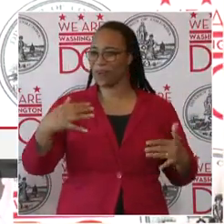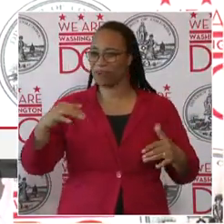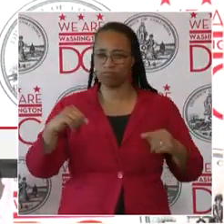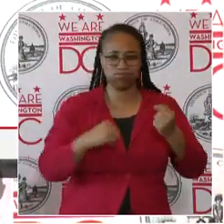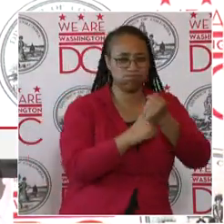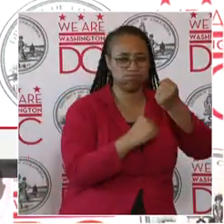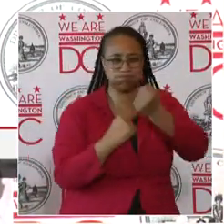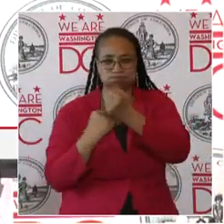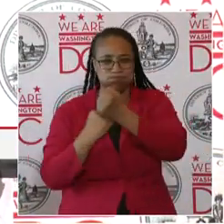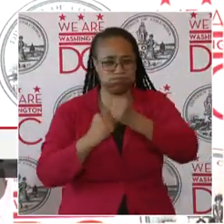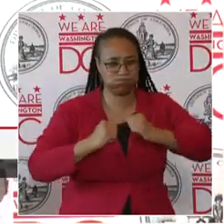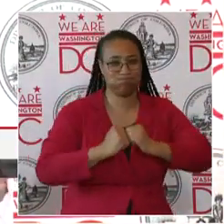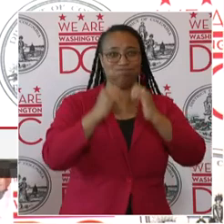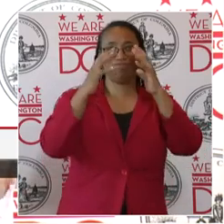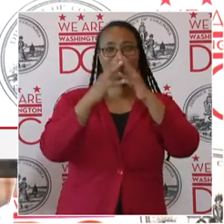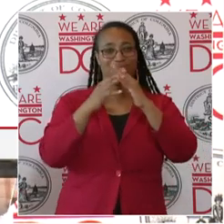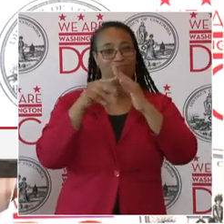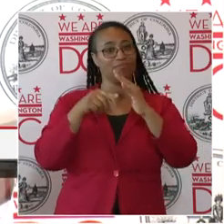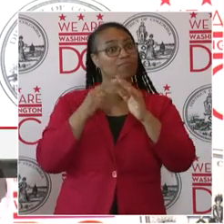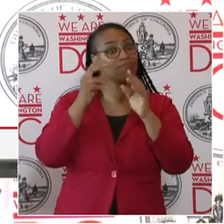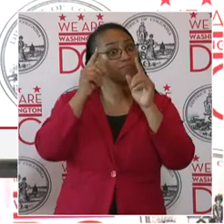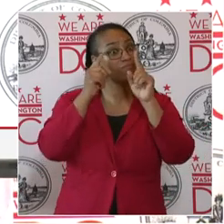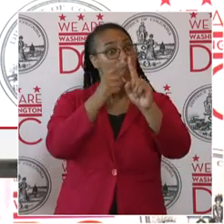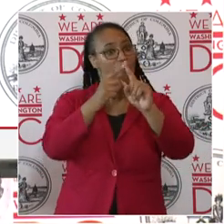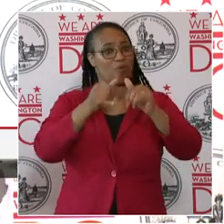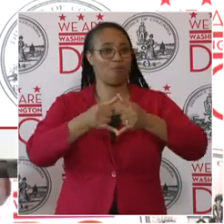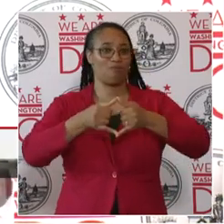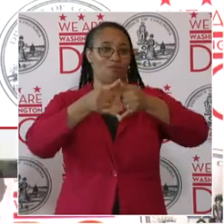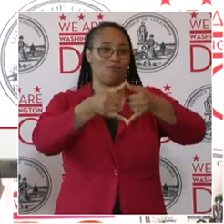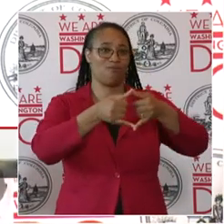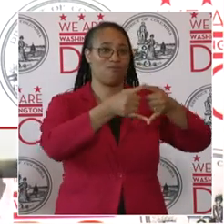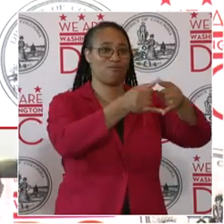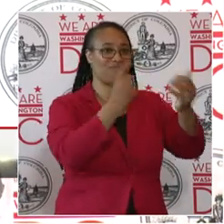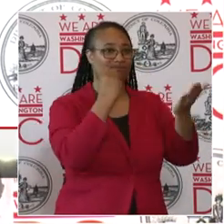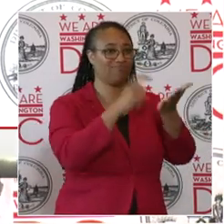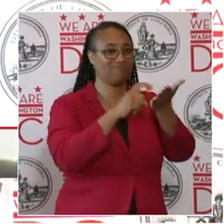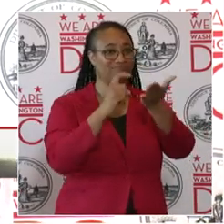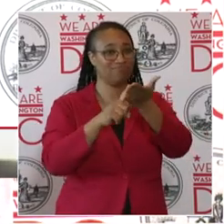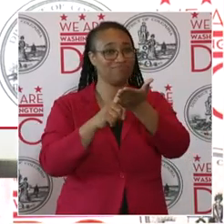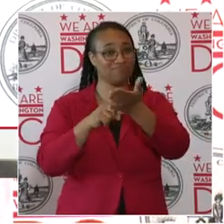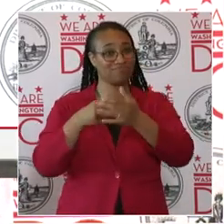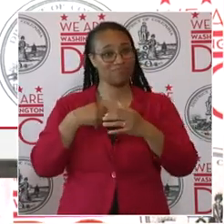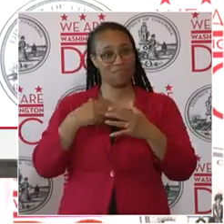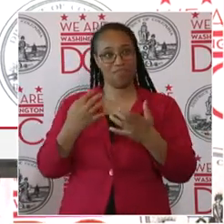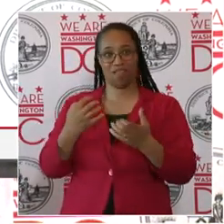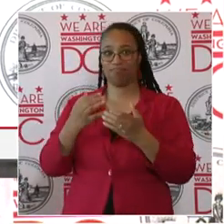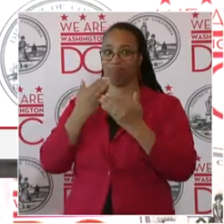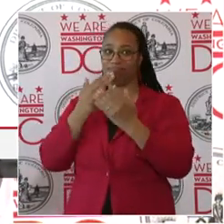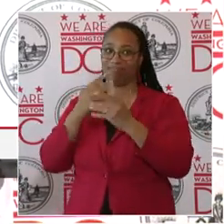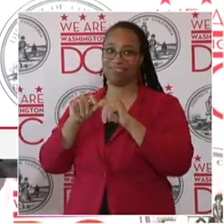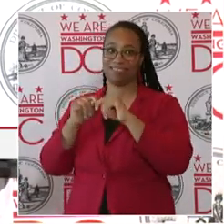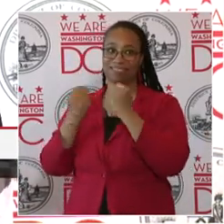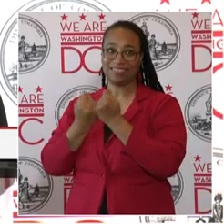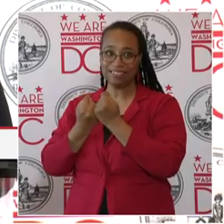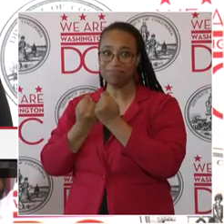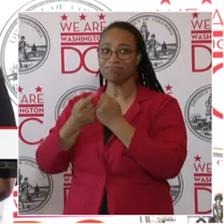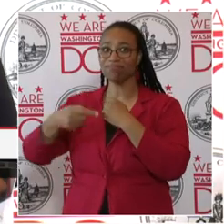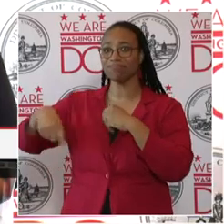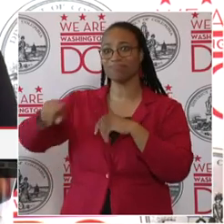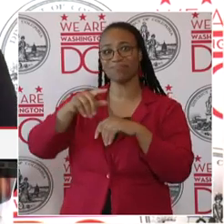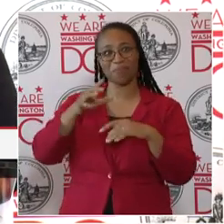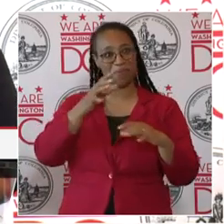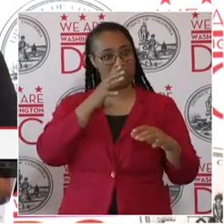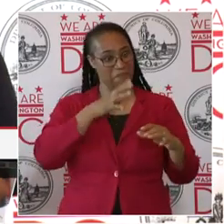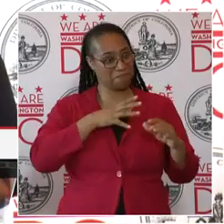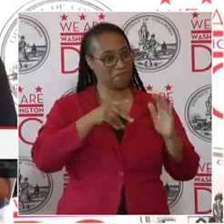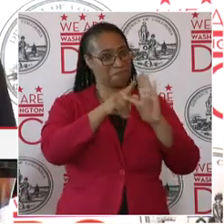Excellence Awards. I want to thank my team at the Mayor's Office of Women's Policy and Initiatives.